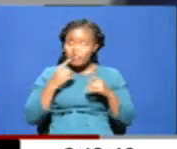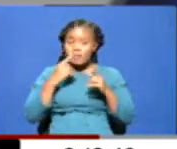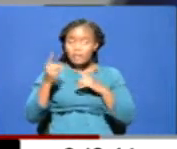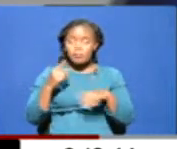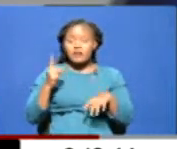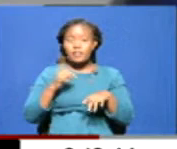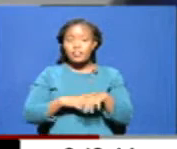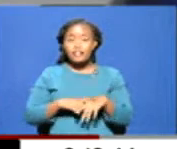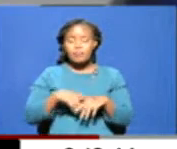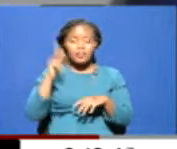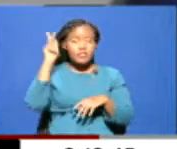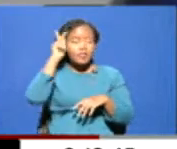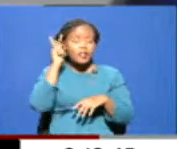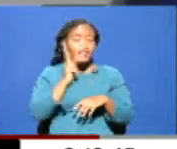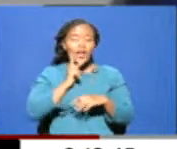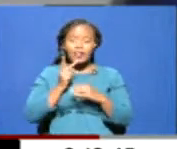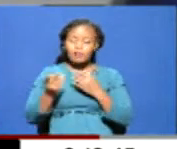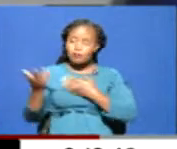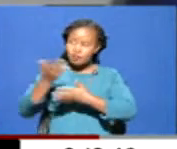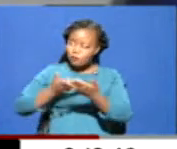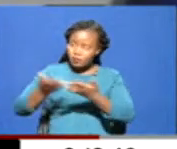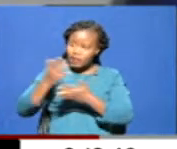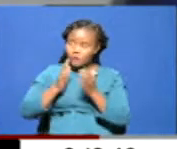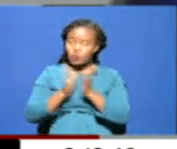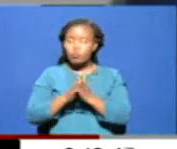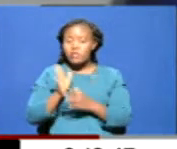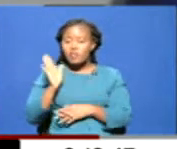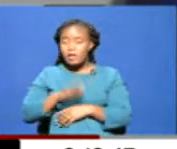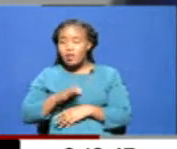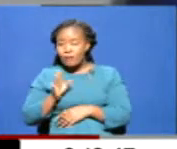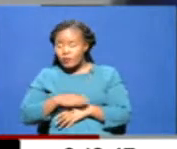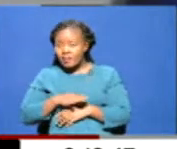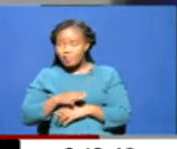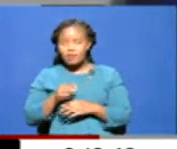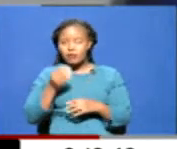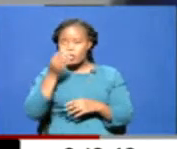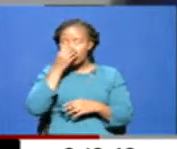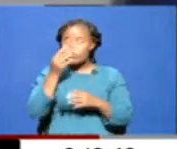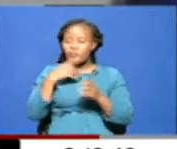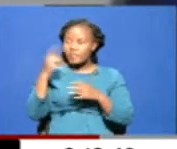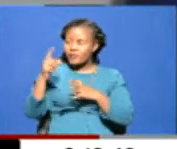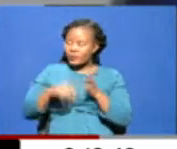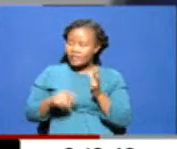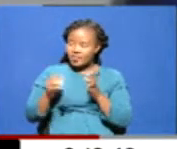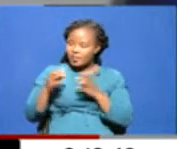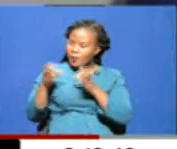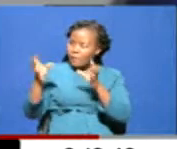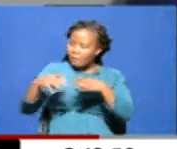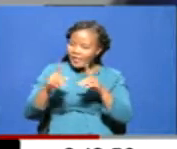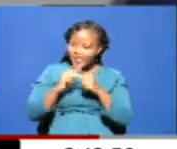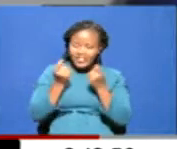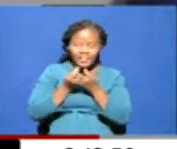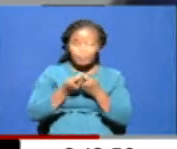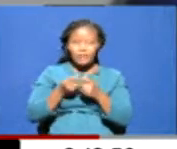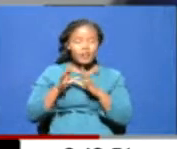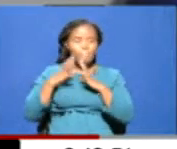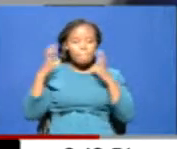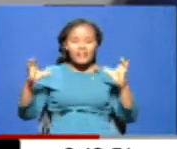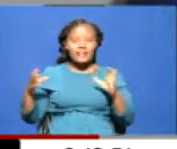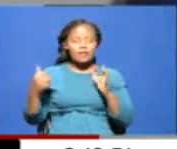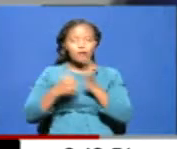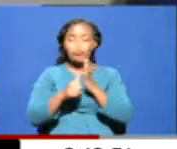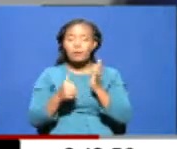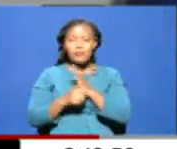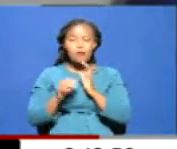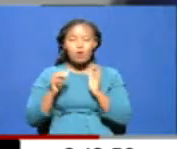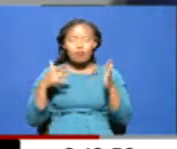of the Wamama na Hasla, Ruto termed politics based on tribal formations as the biggest impediment of Kenya's development